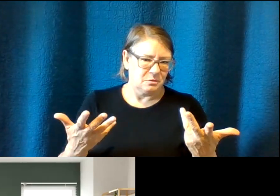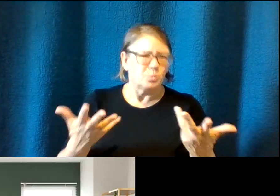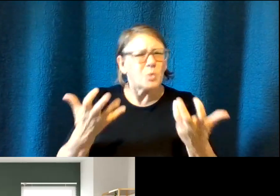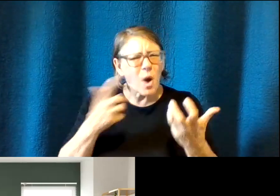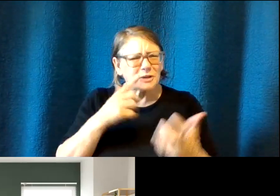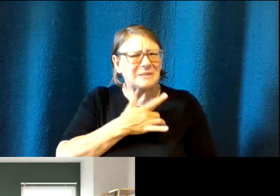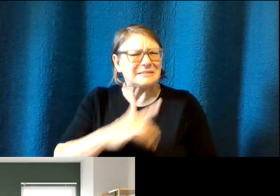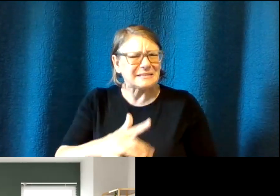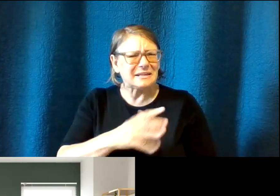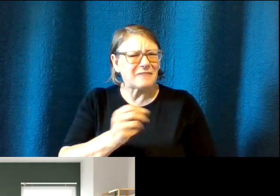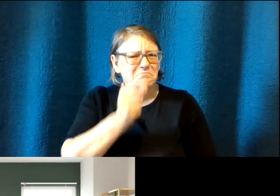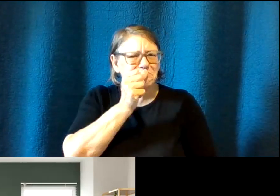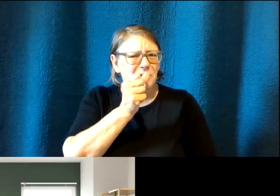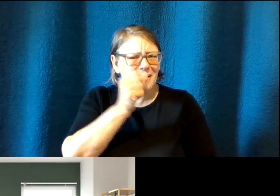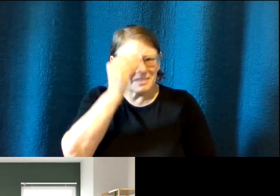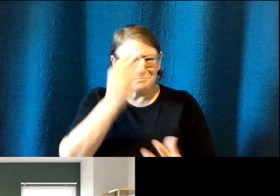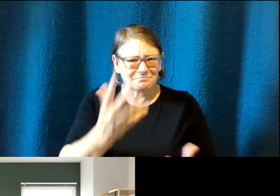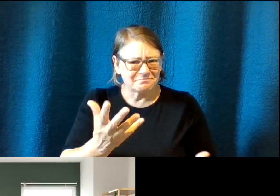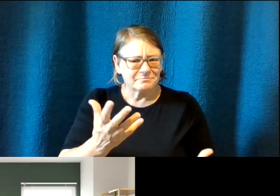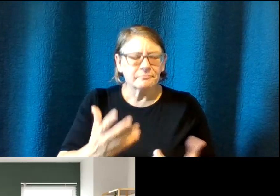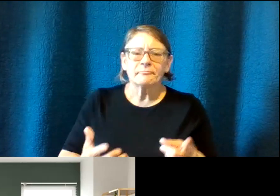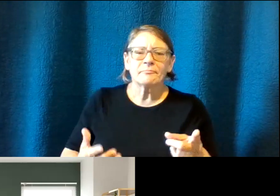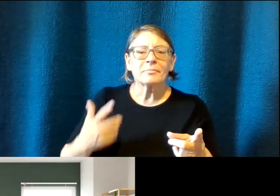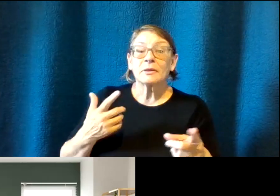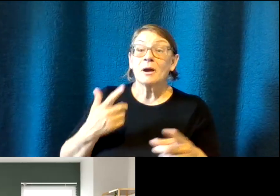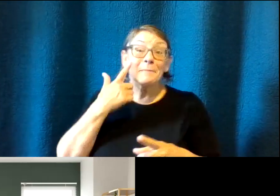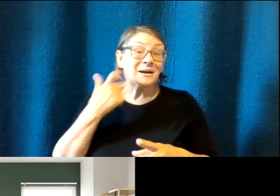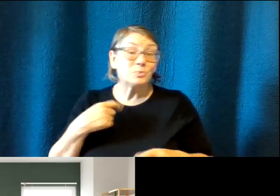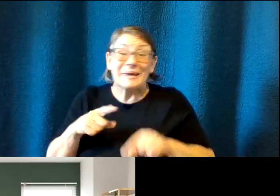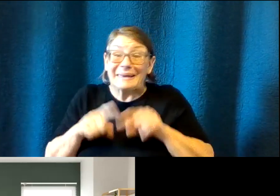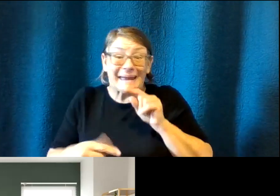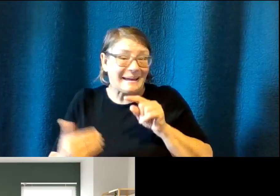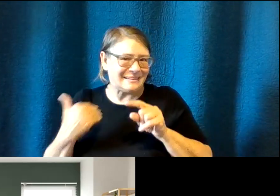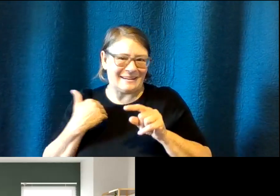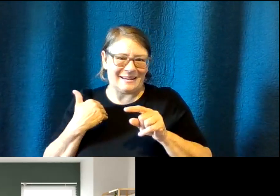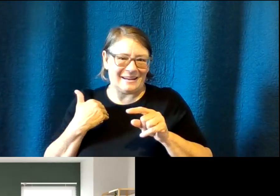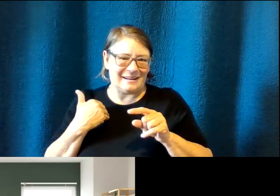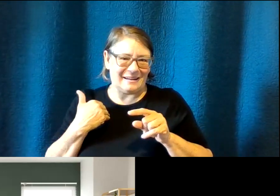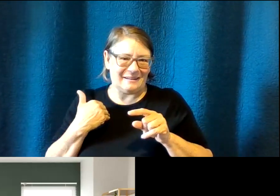privacy? Or is it because we can't unfortunately have,